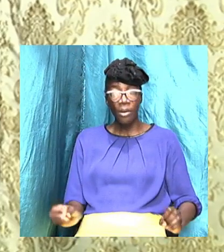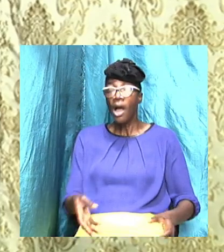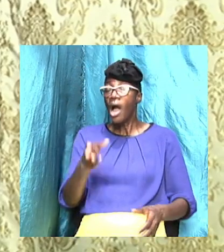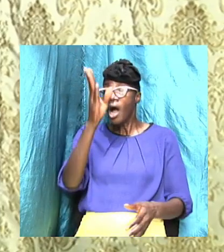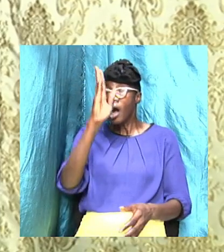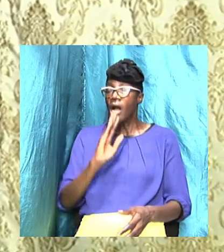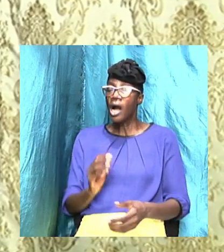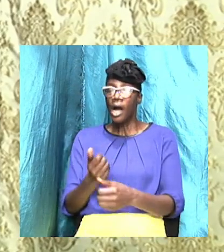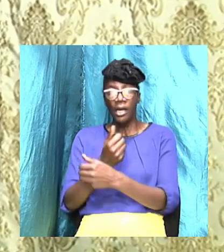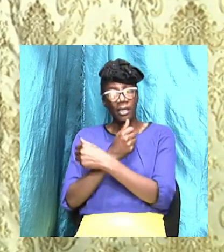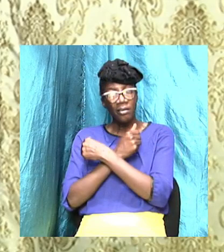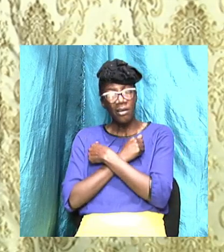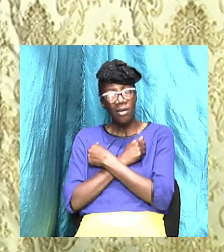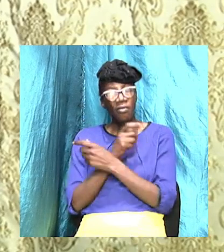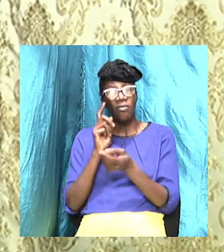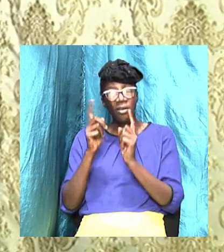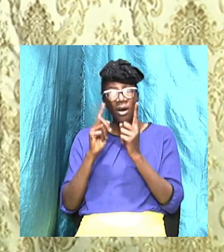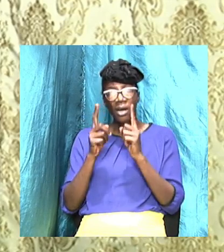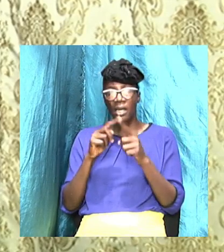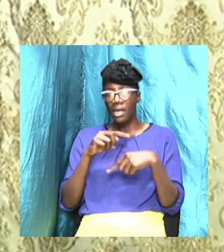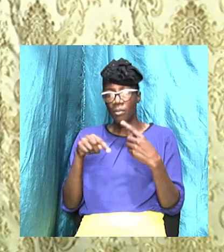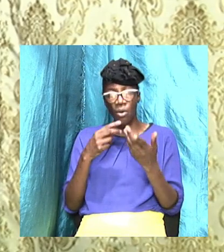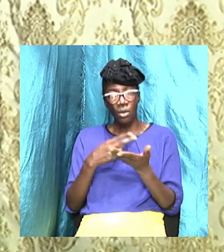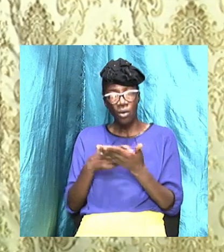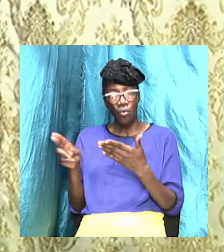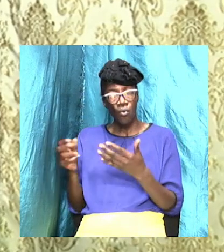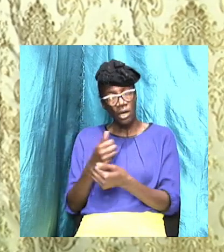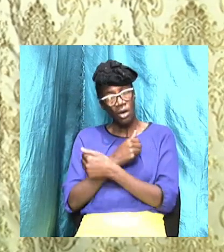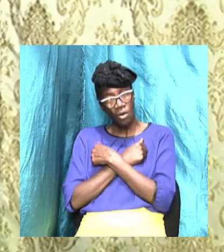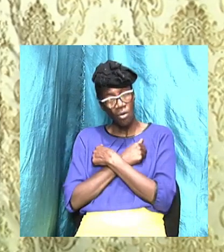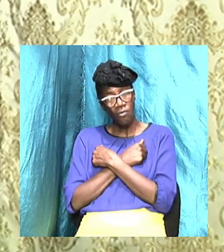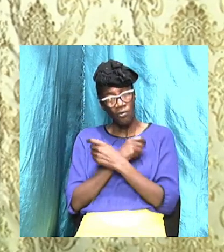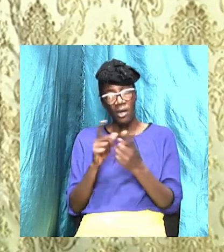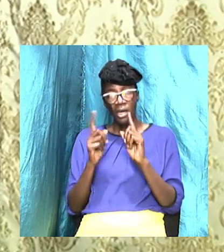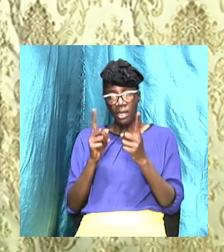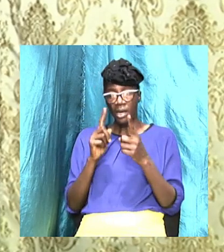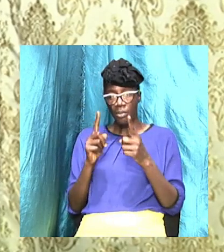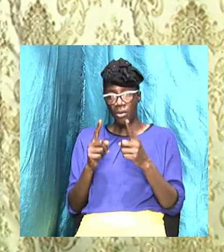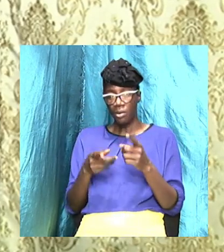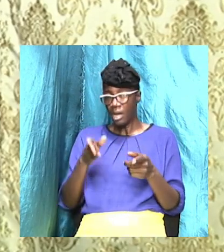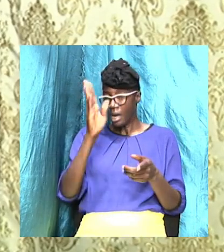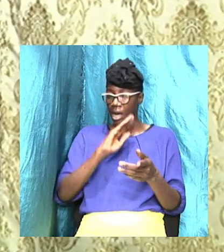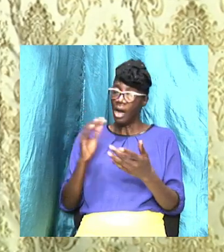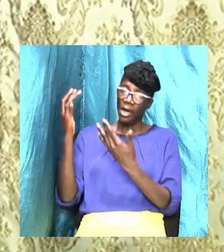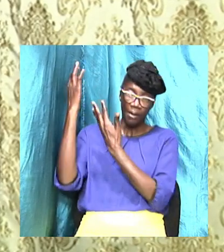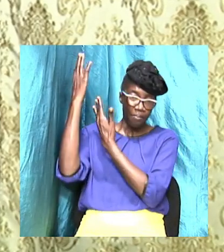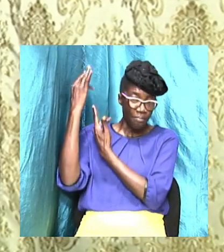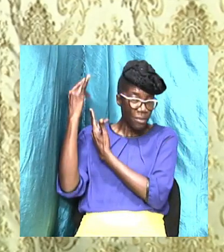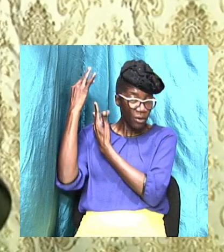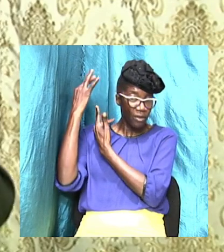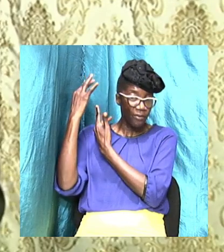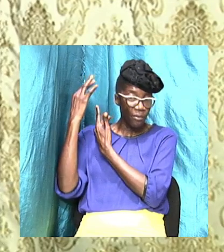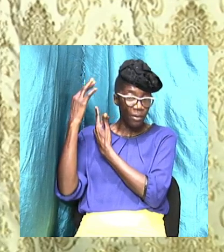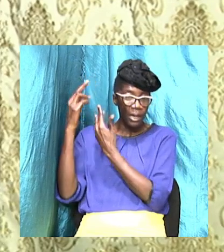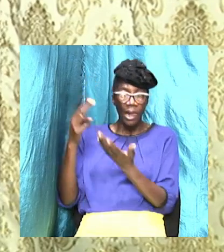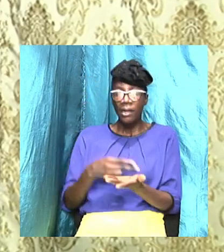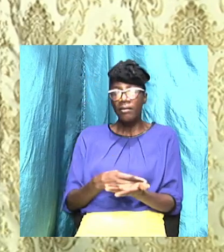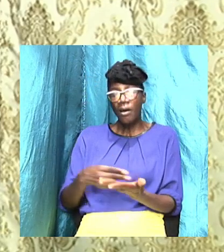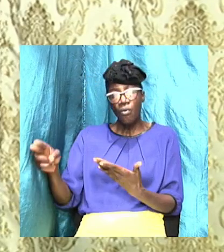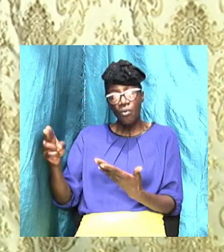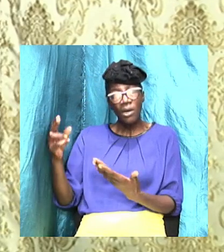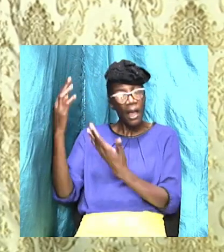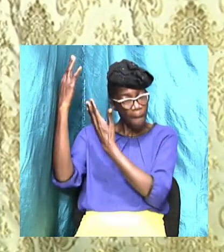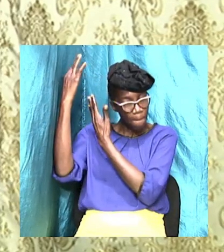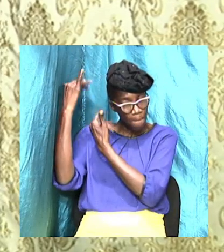talking about a holy love. If we're talking about God is merciful, it's a holy